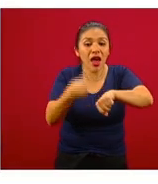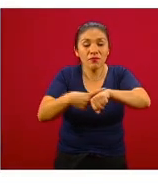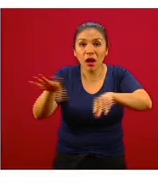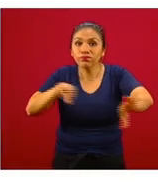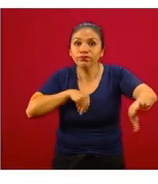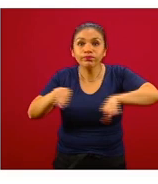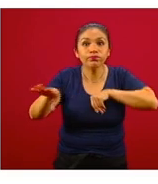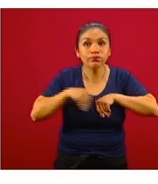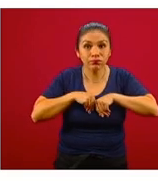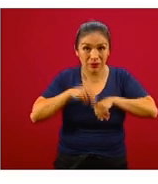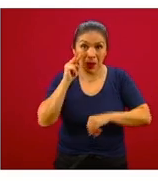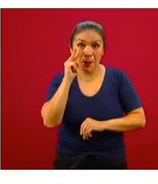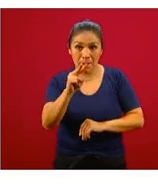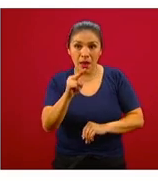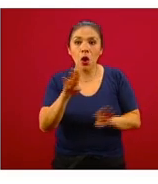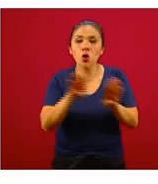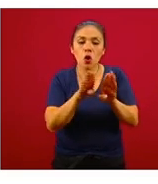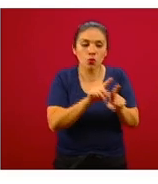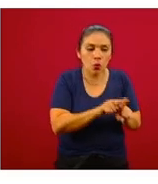have